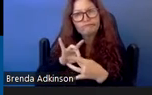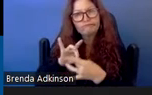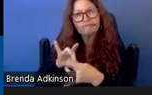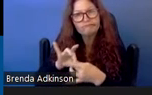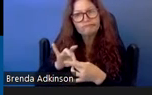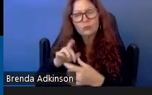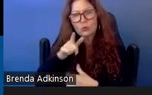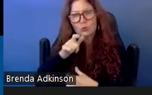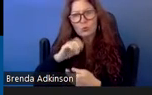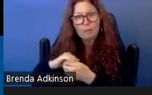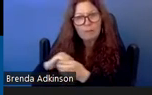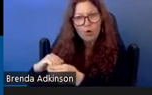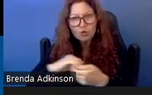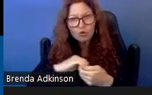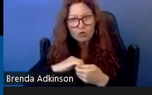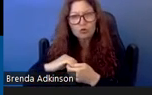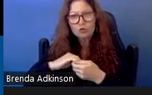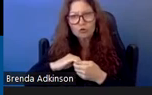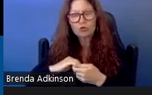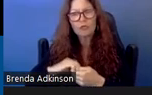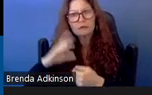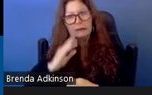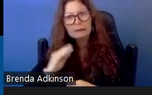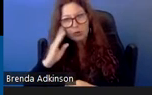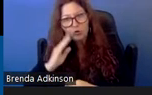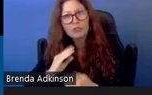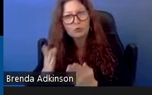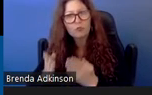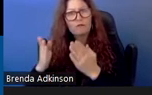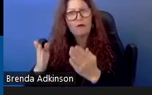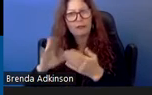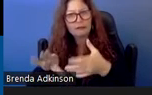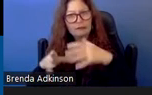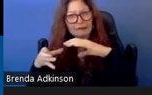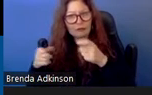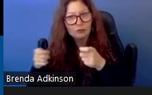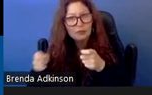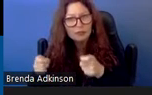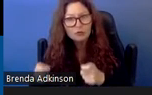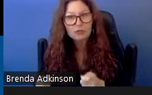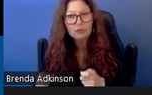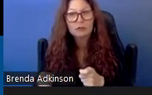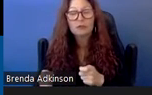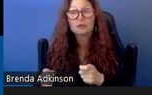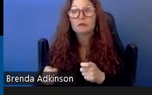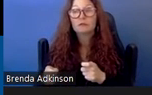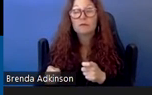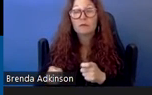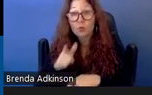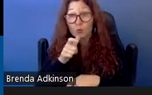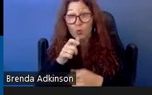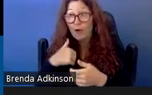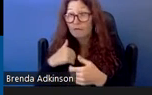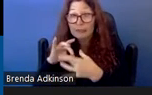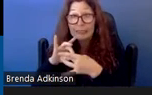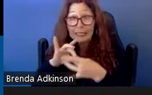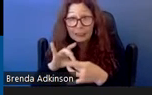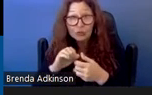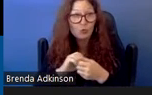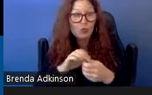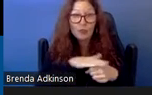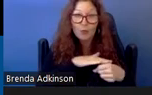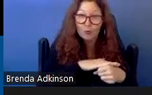that are experienced in providing disaster case management services, as mentioned, and as Rebecca mentioned too, that have those connections to the local community